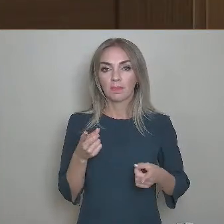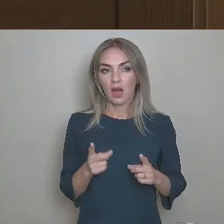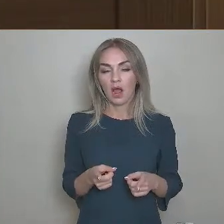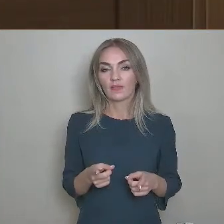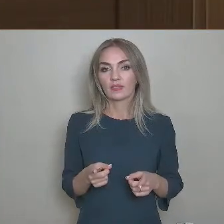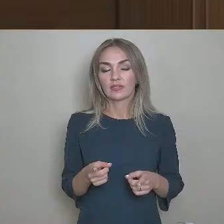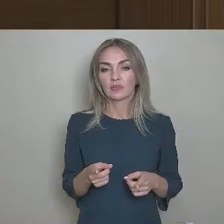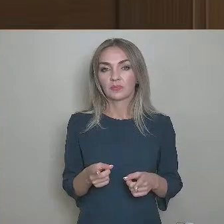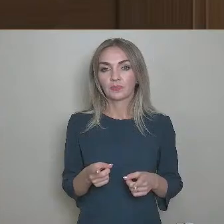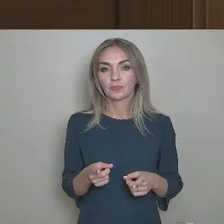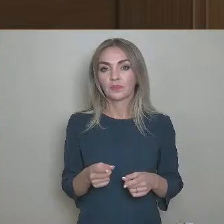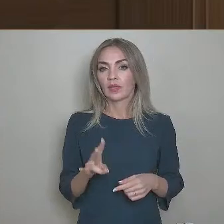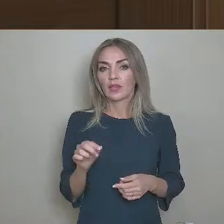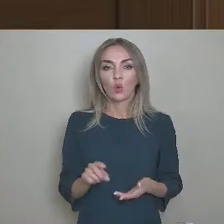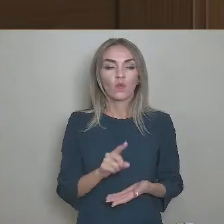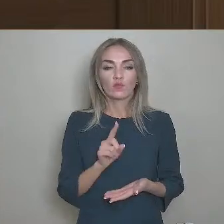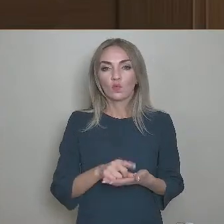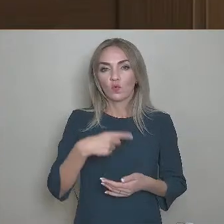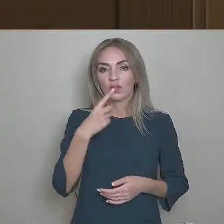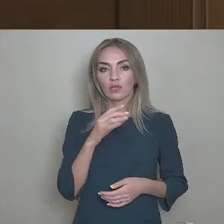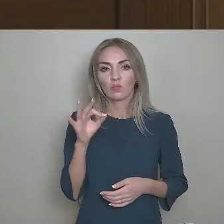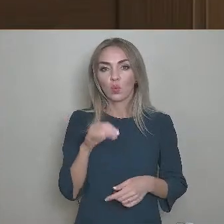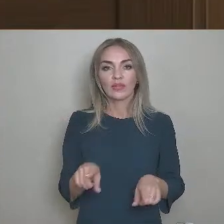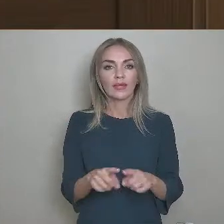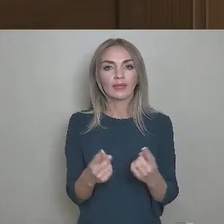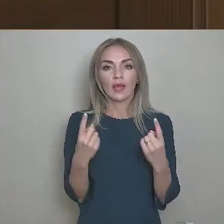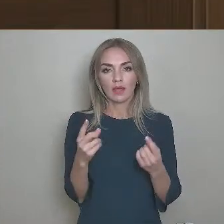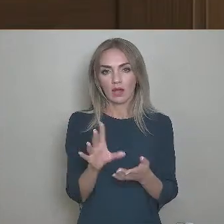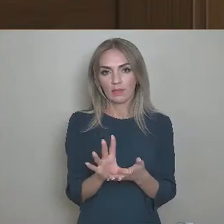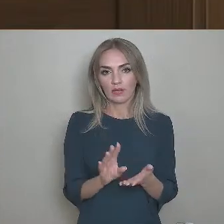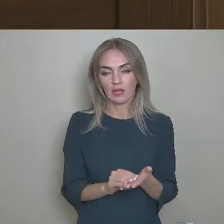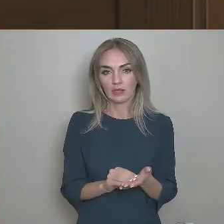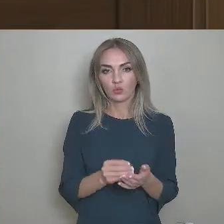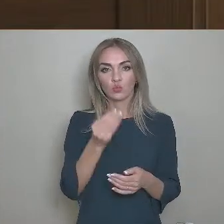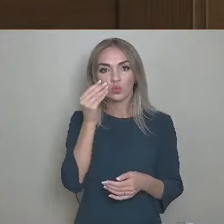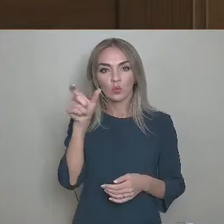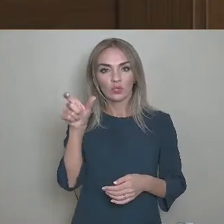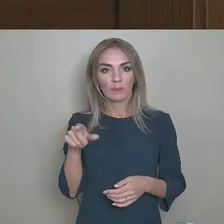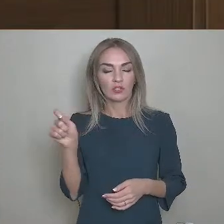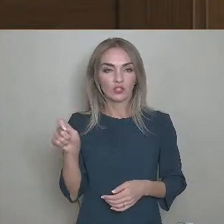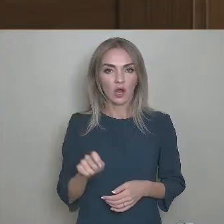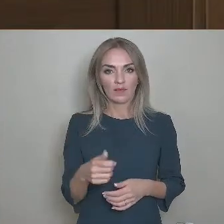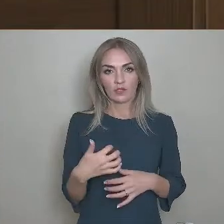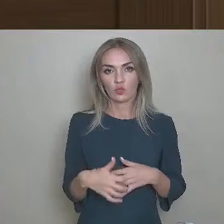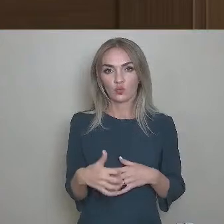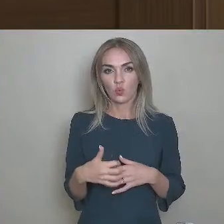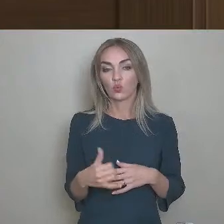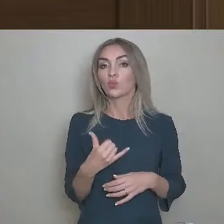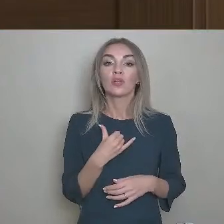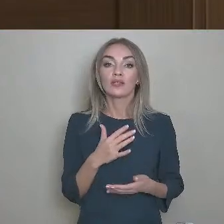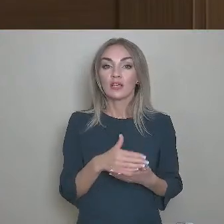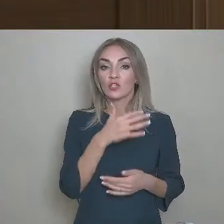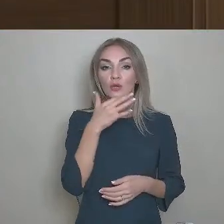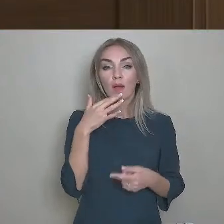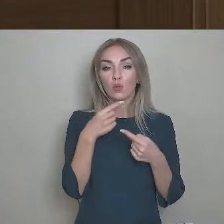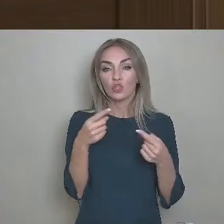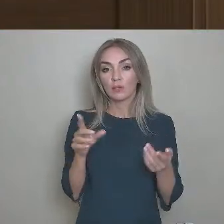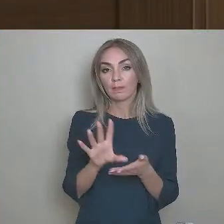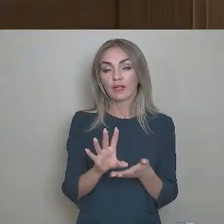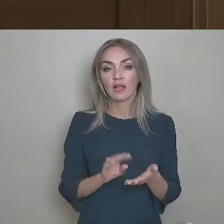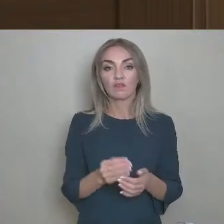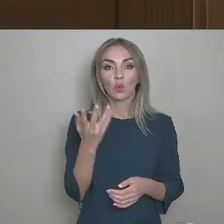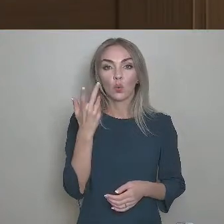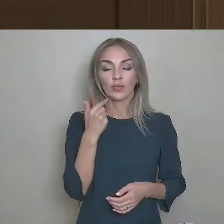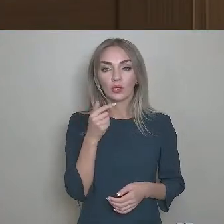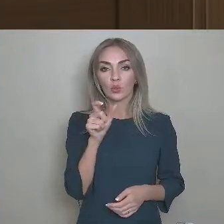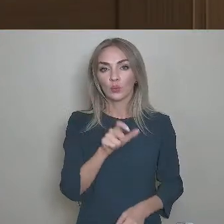going to resolve all the issues. And it's not necessary to resort to some dramatic examples when people come from